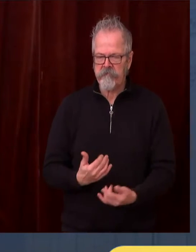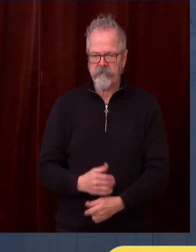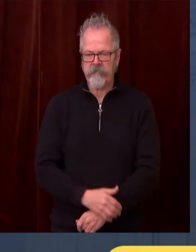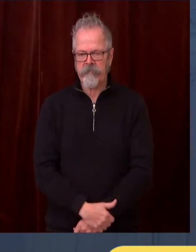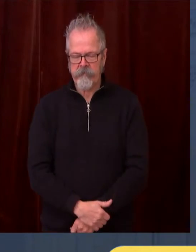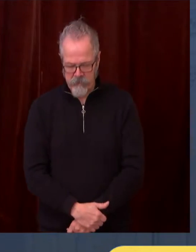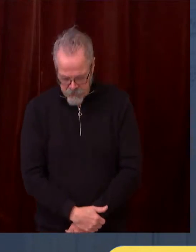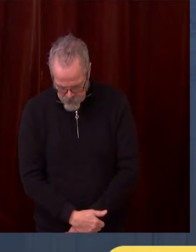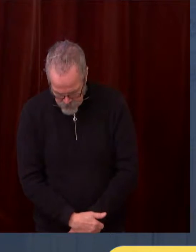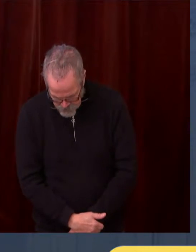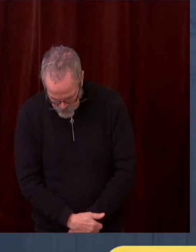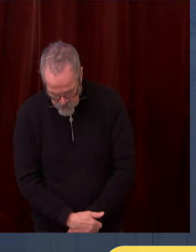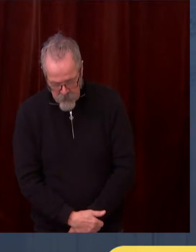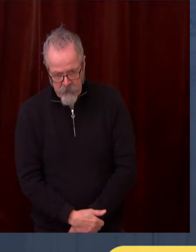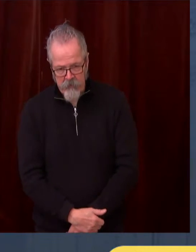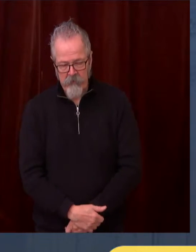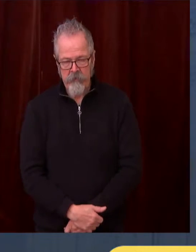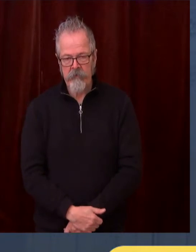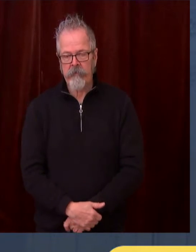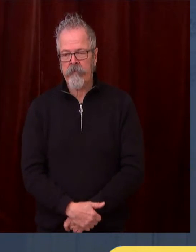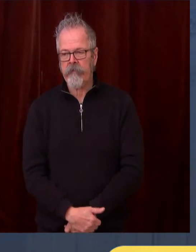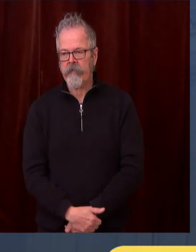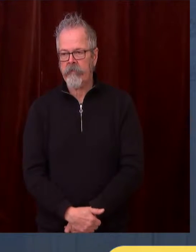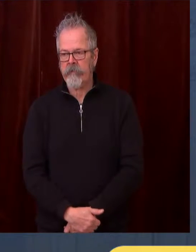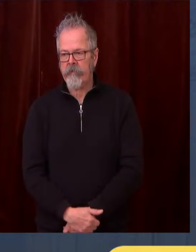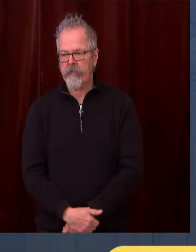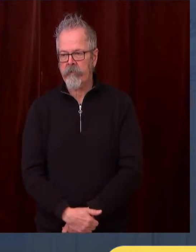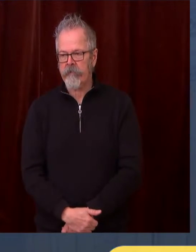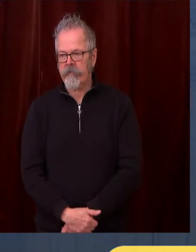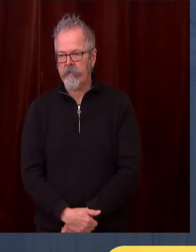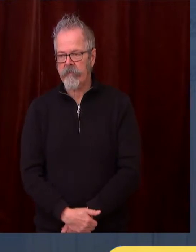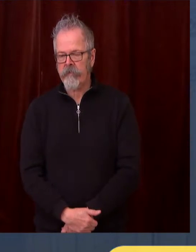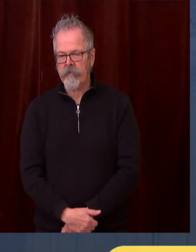All right, up next we'll go to